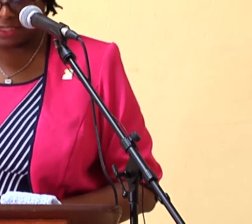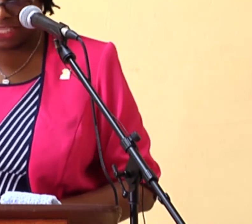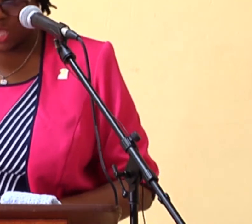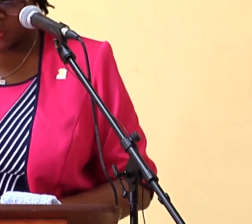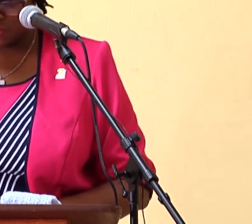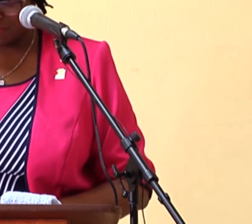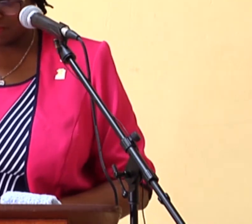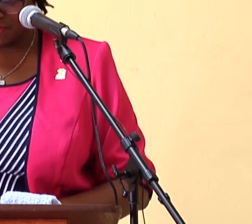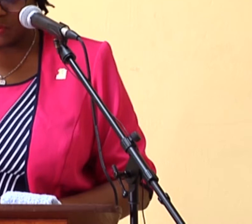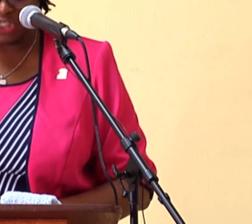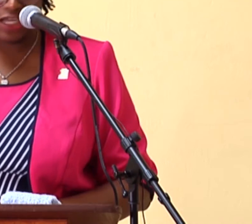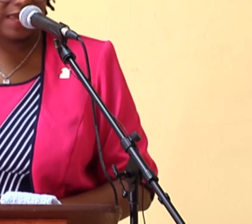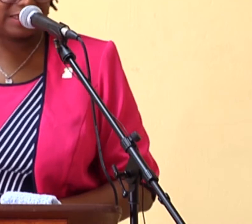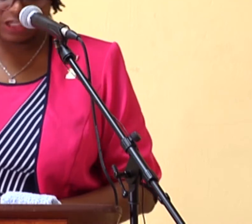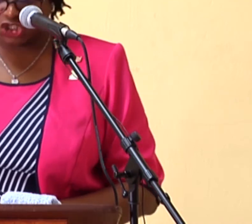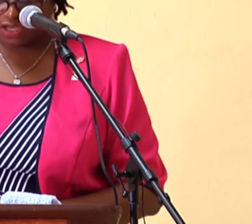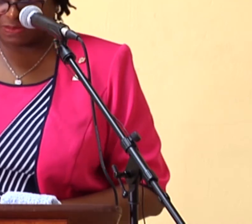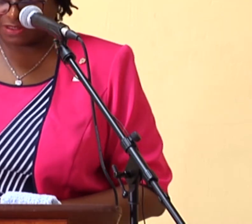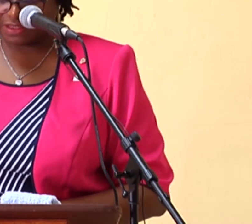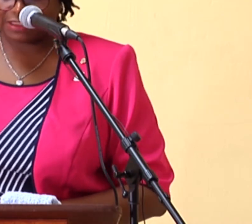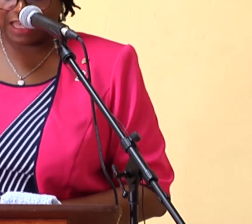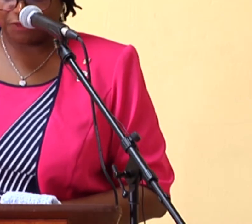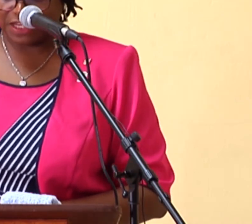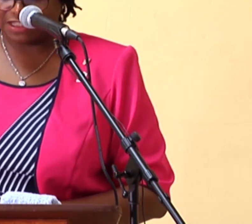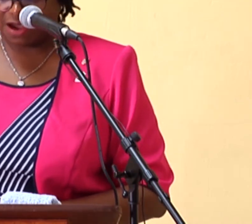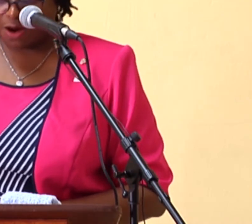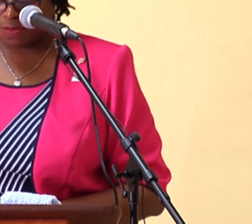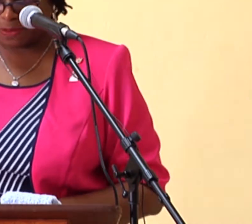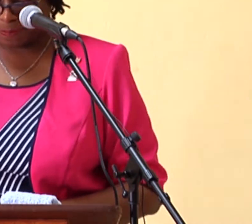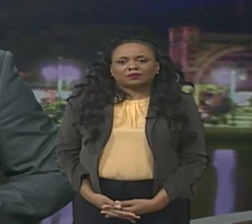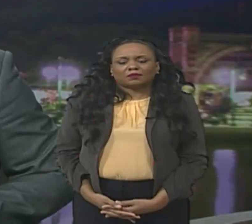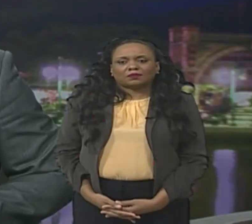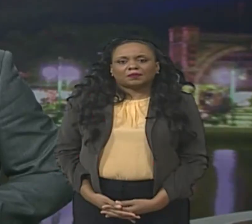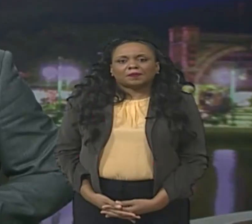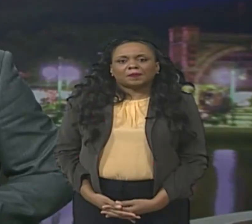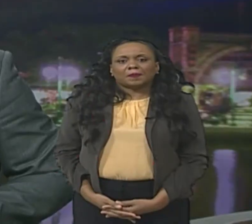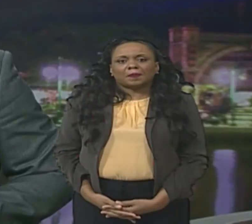like the lighthouse, which guides the ships safely to harbor.